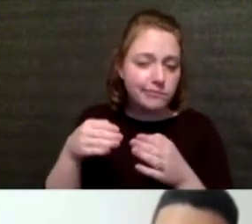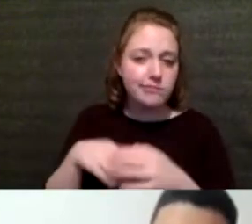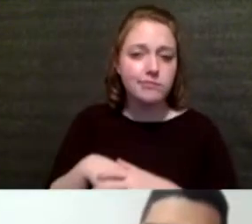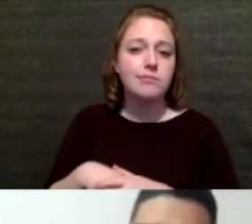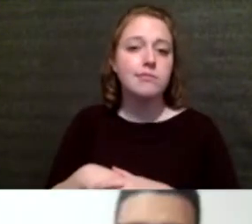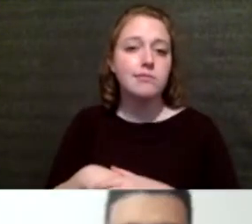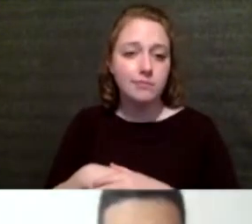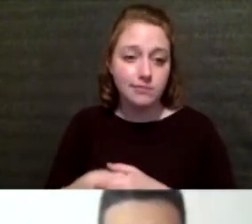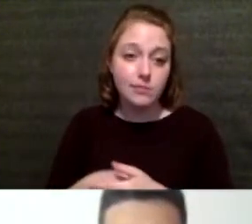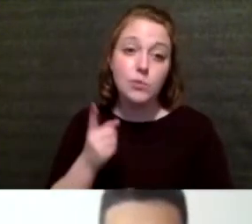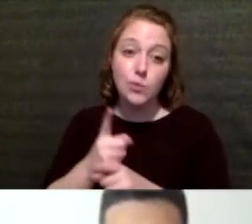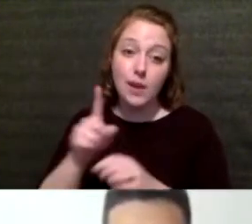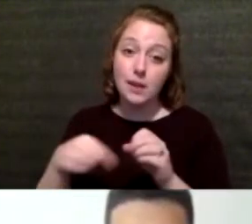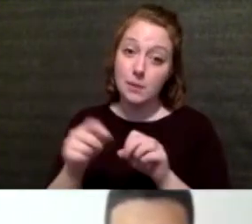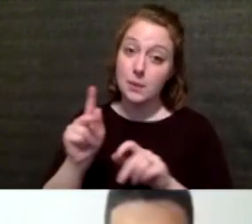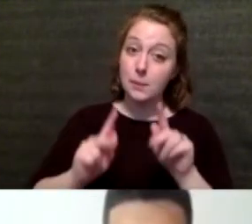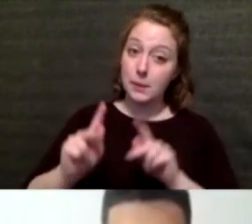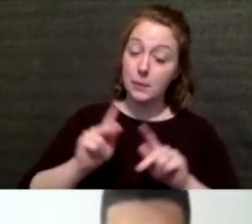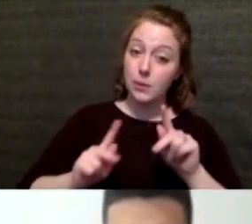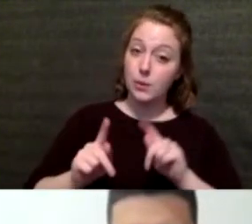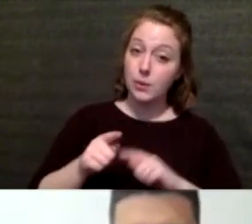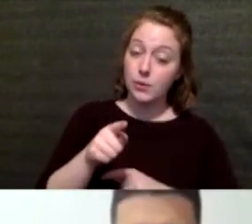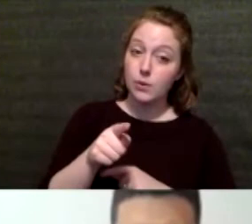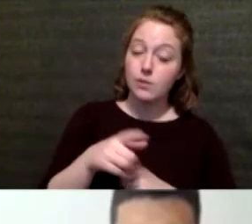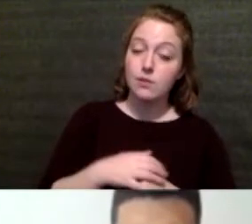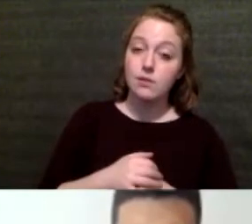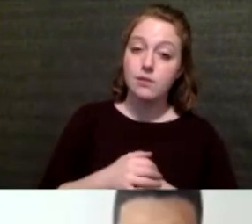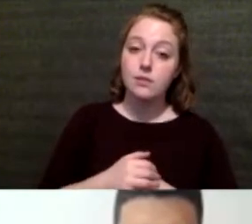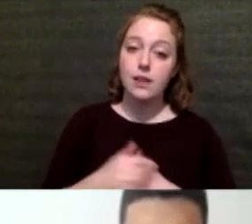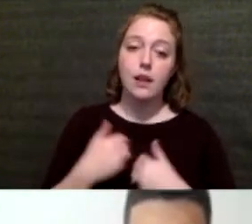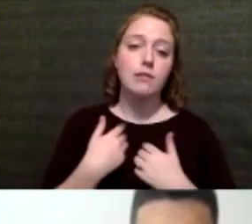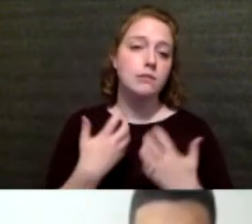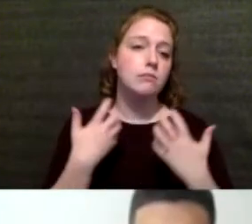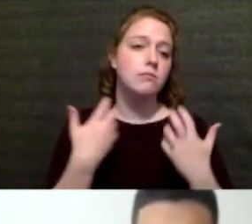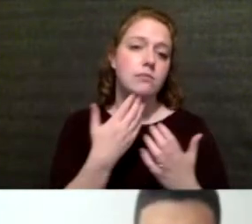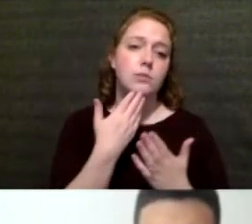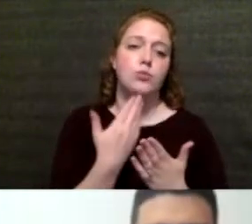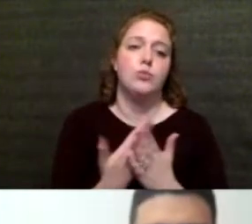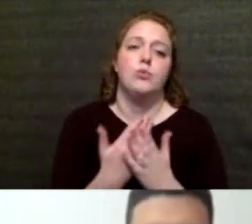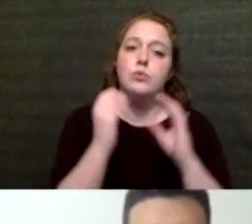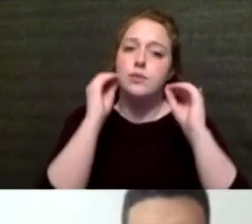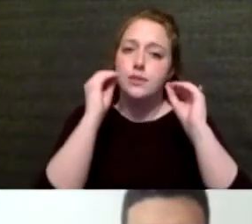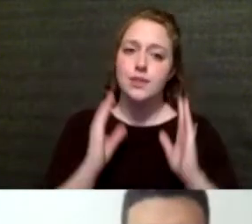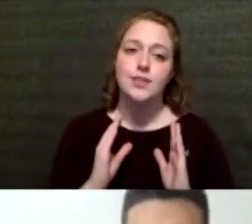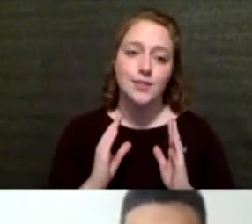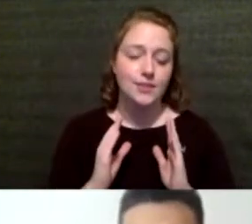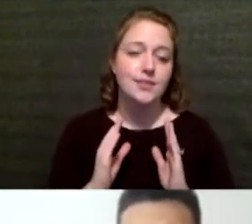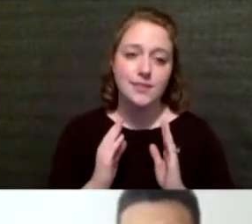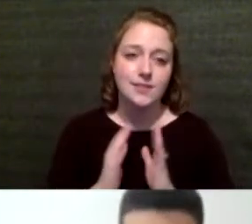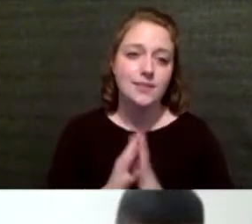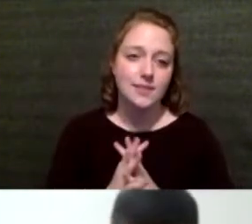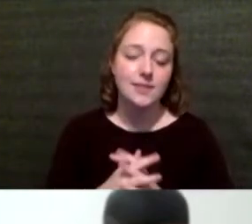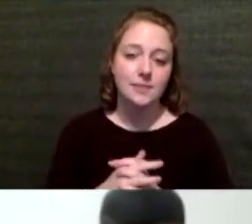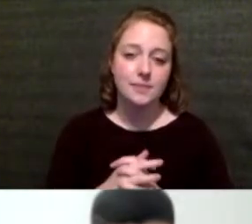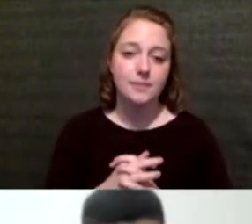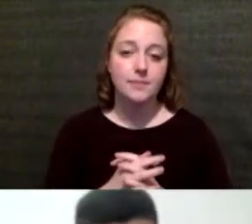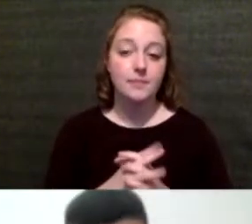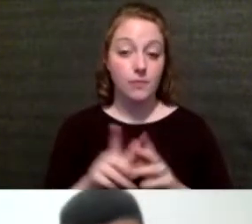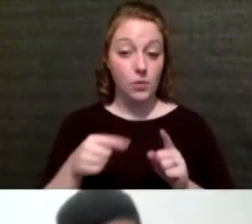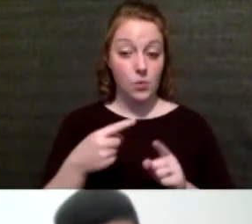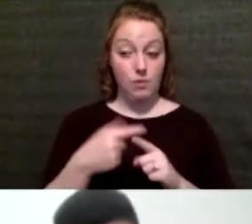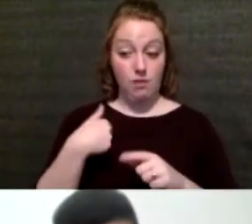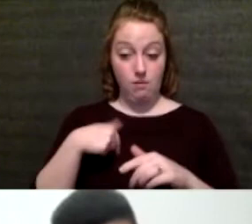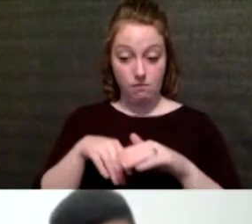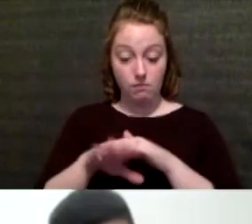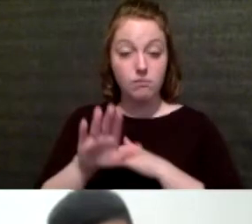right about the people. I think we have a lot of really, really good teachers. Um, I think when I went into the